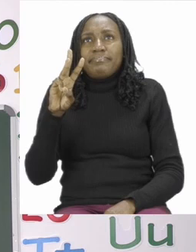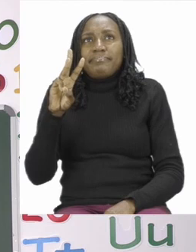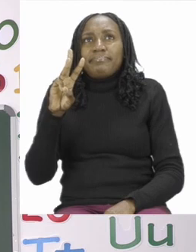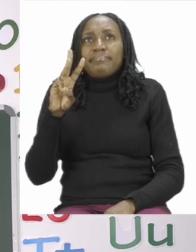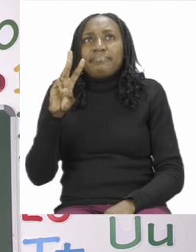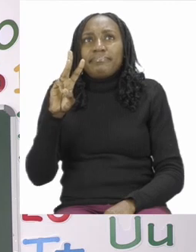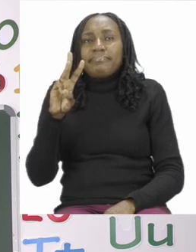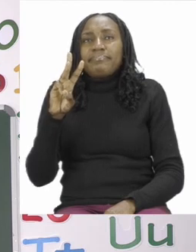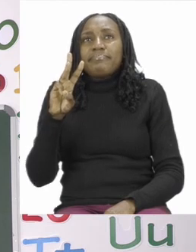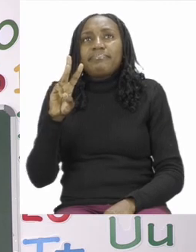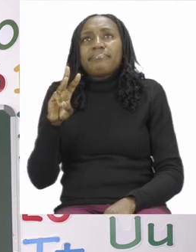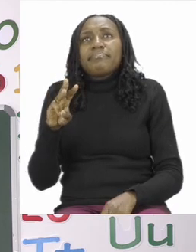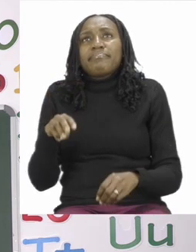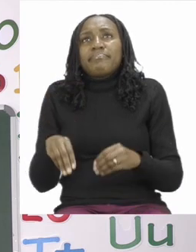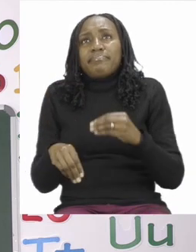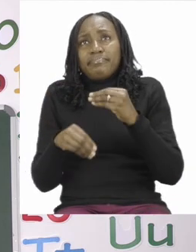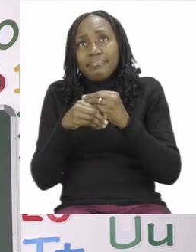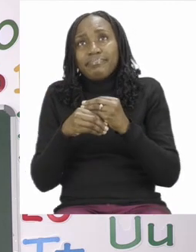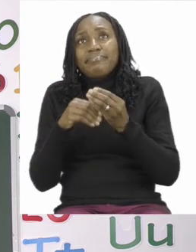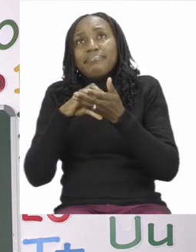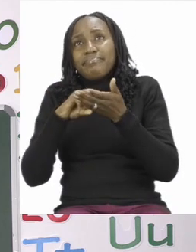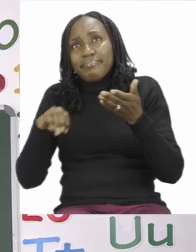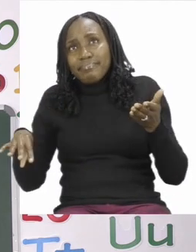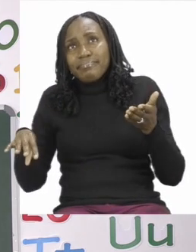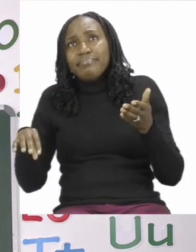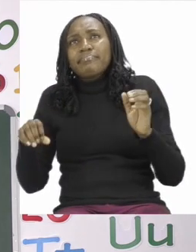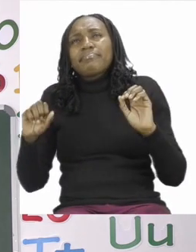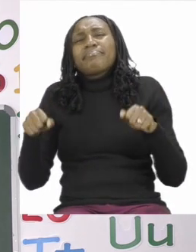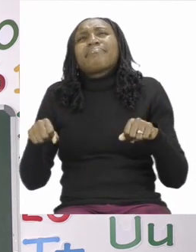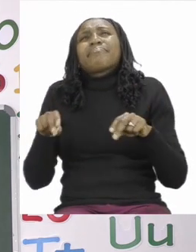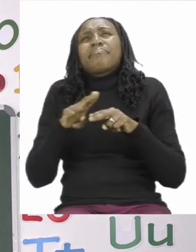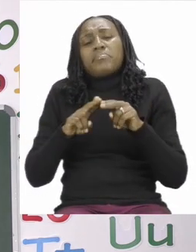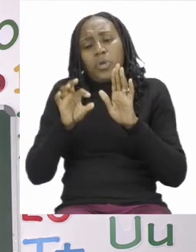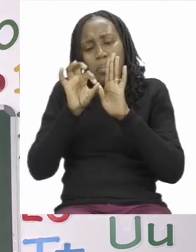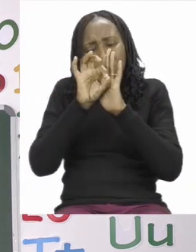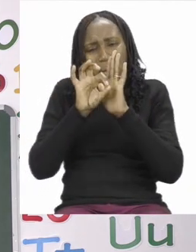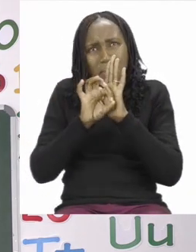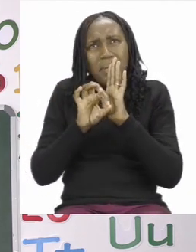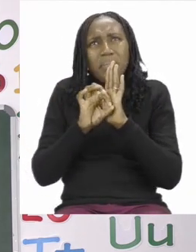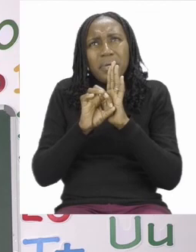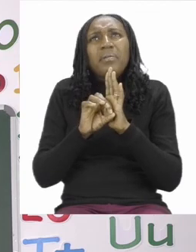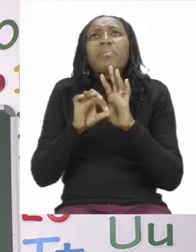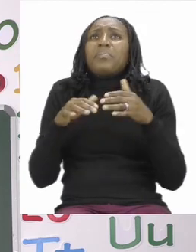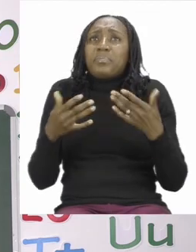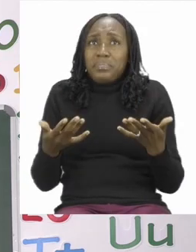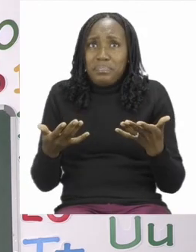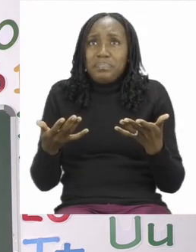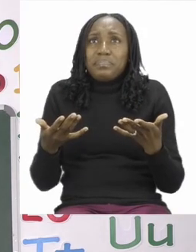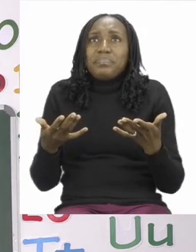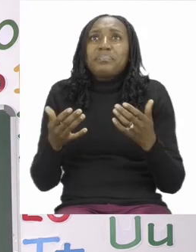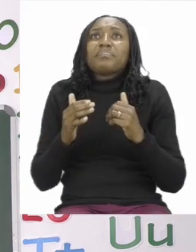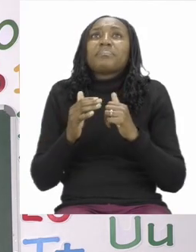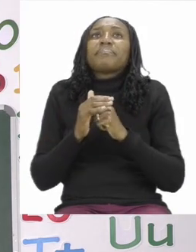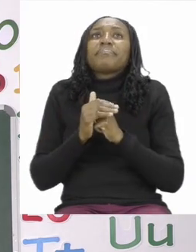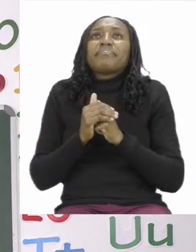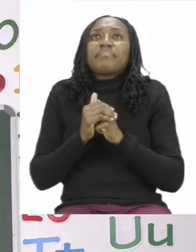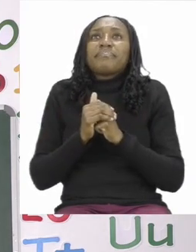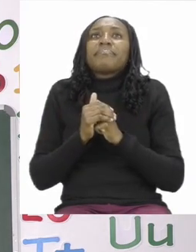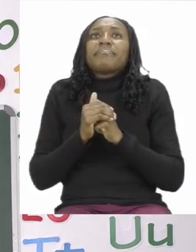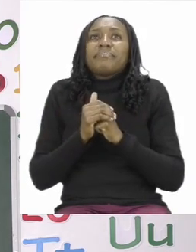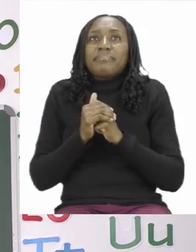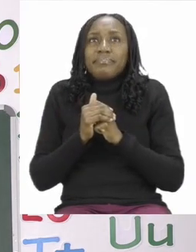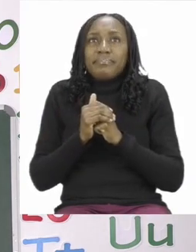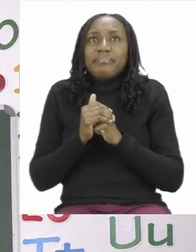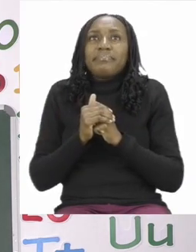can always use your counters, you can use your fingers, you can use the number line. But the answer will always be the